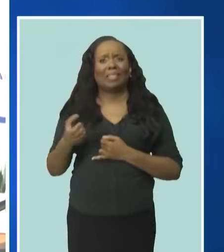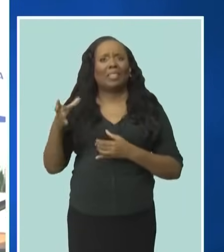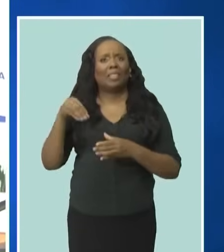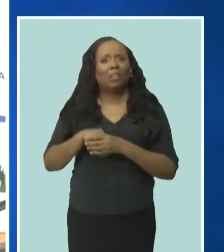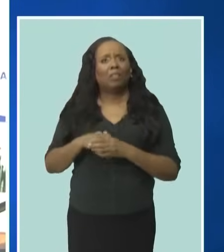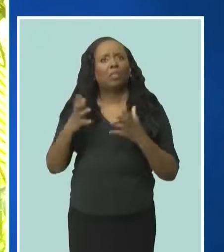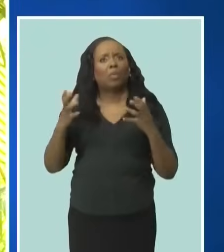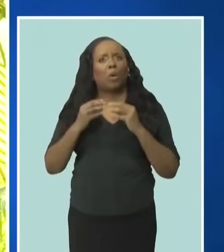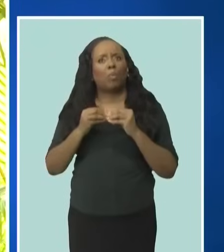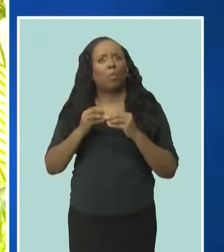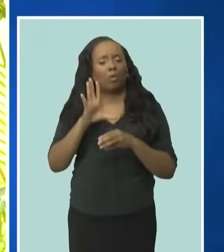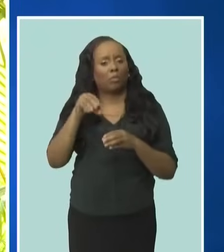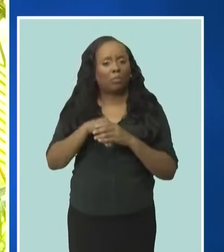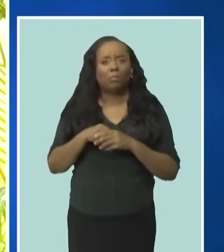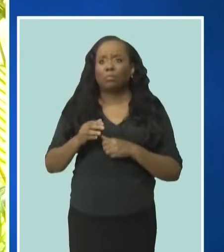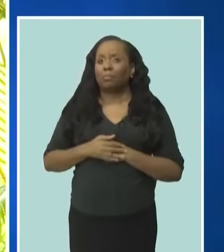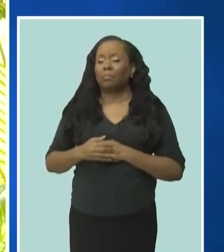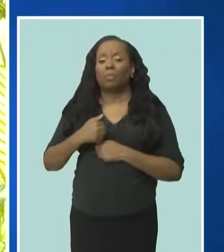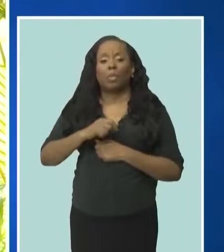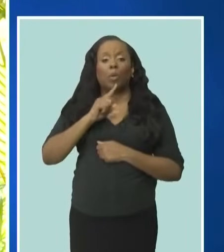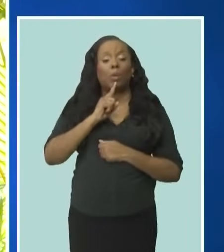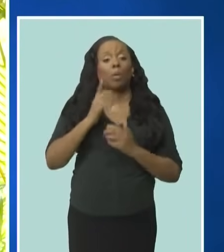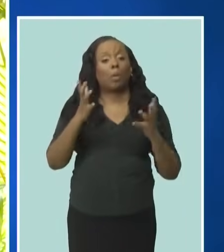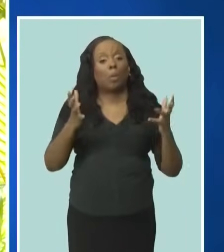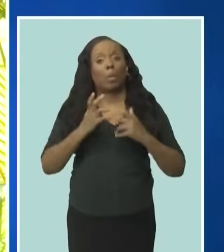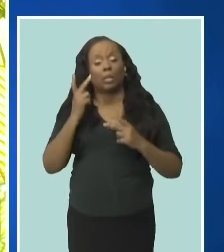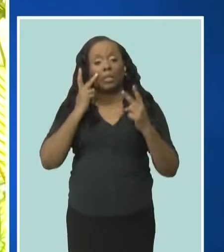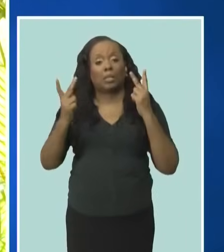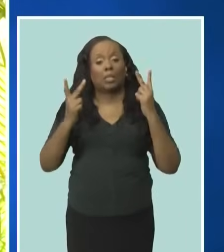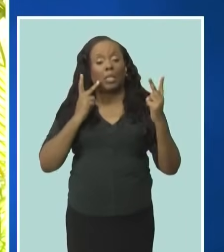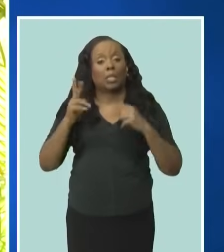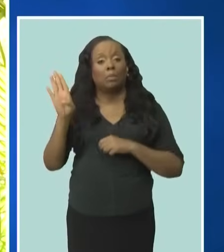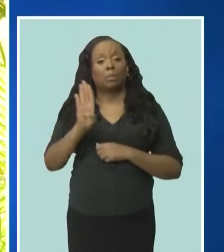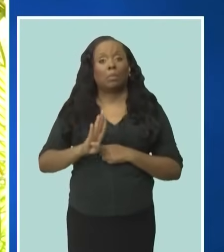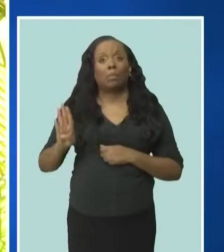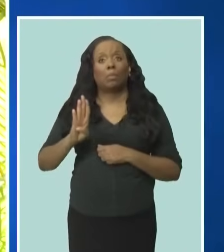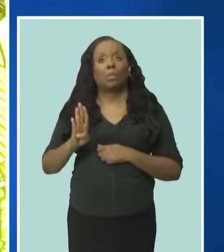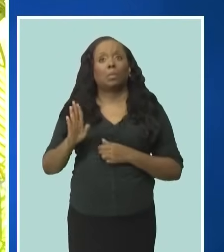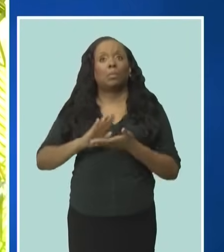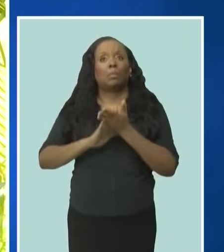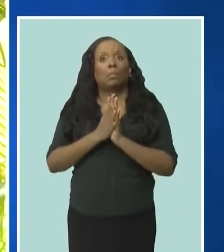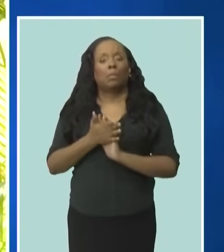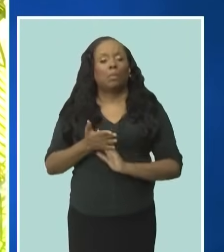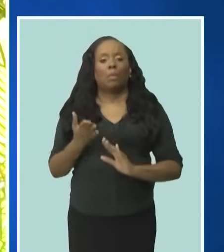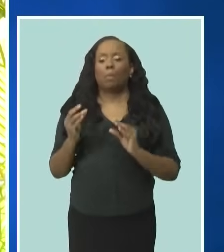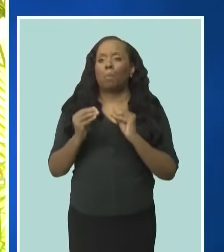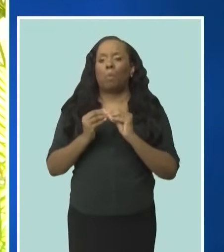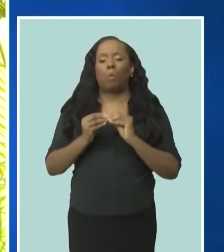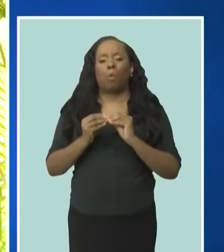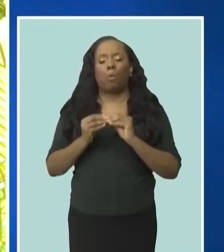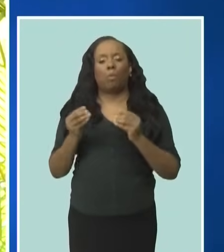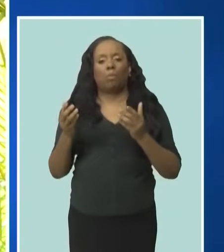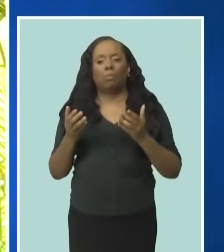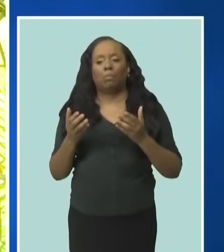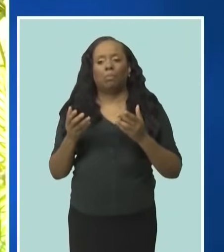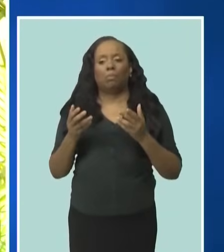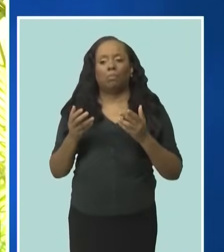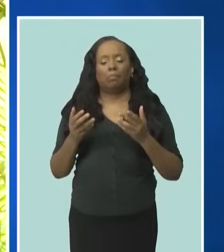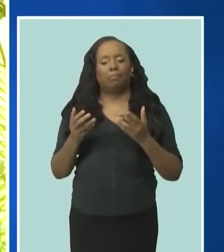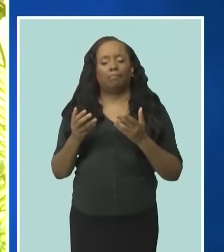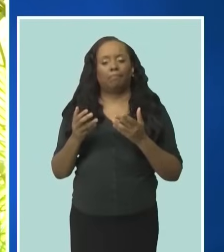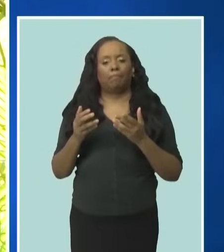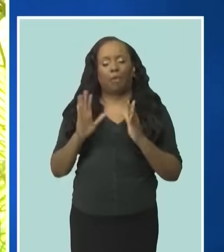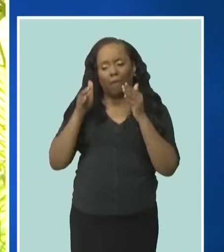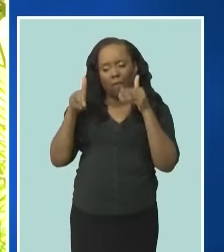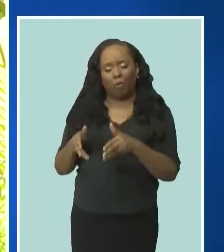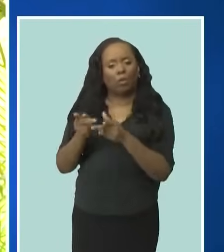people. I would love to be able to see Barbados evolve as that hotbed of innovation in